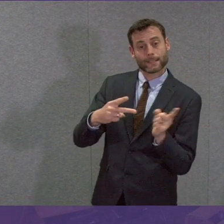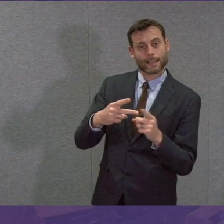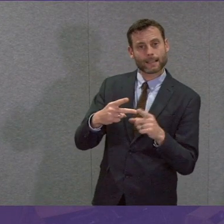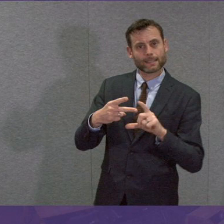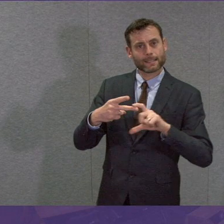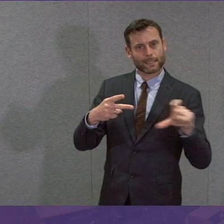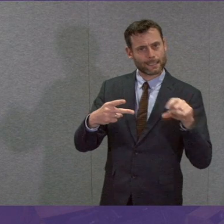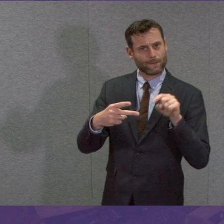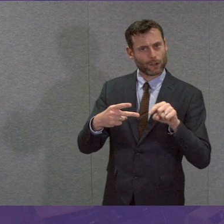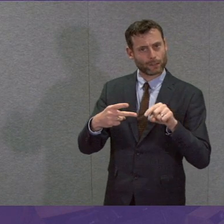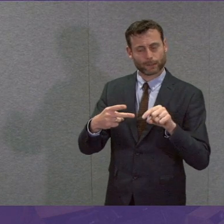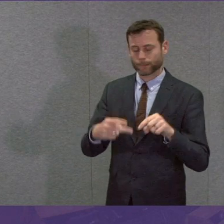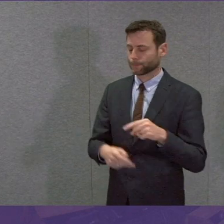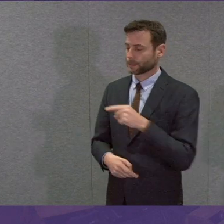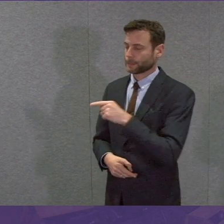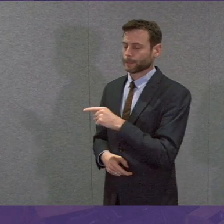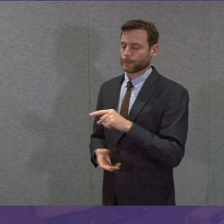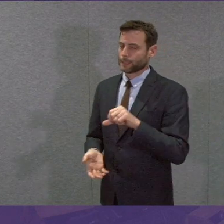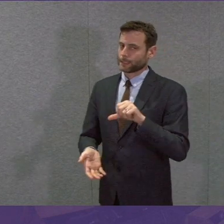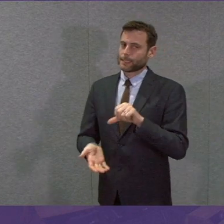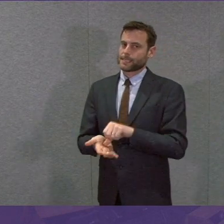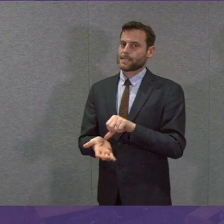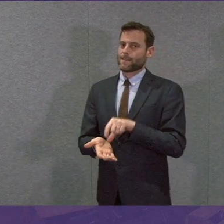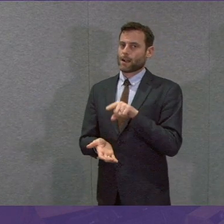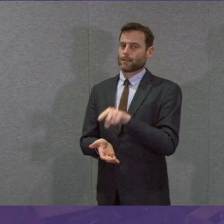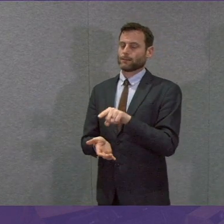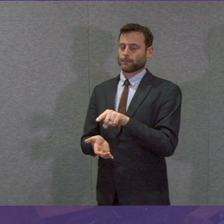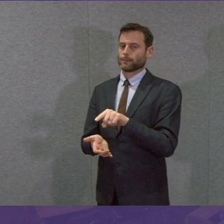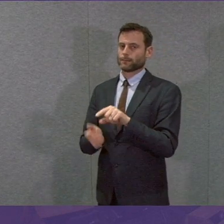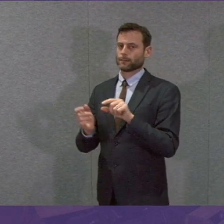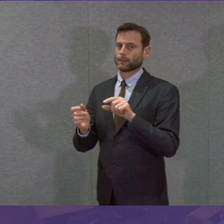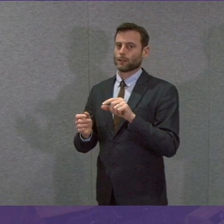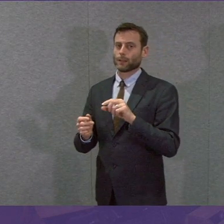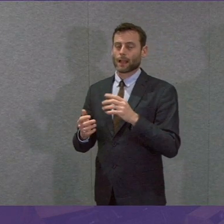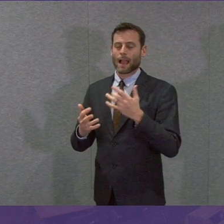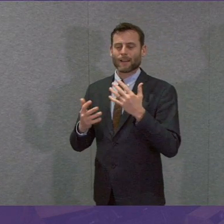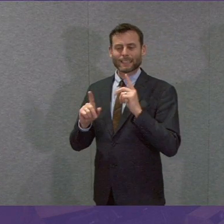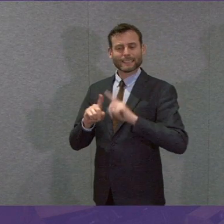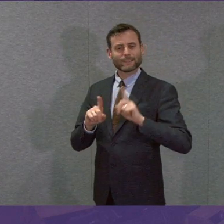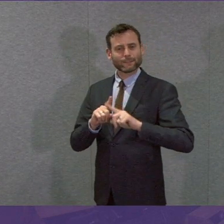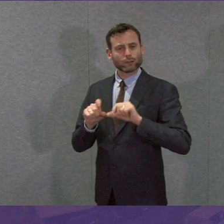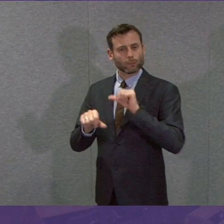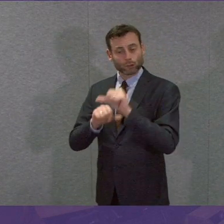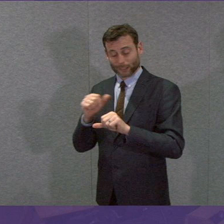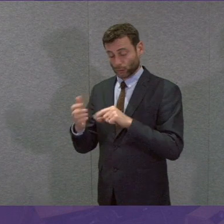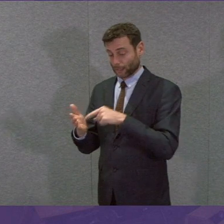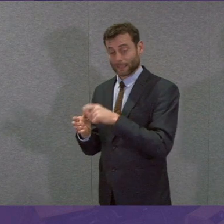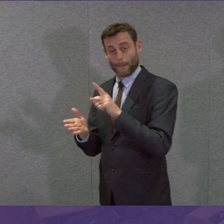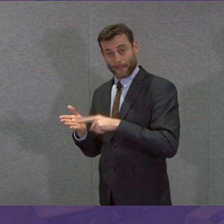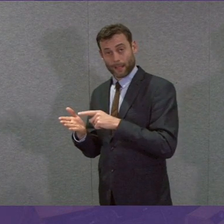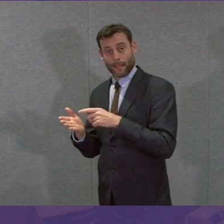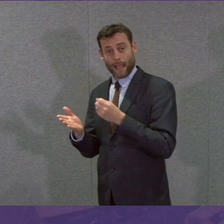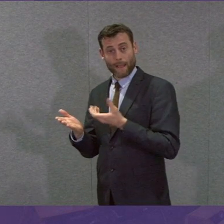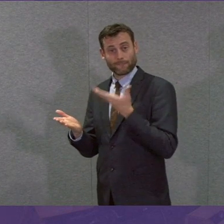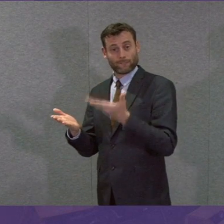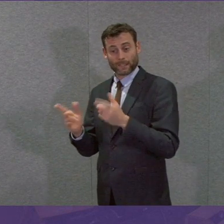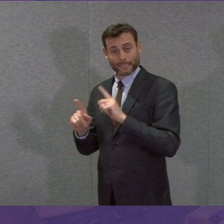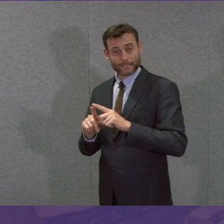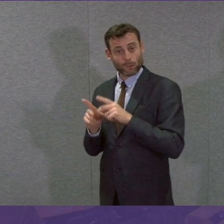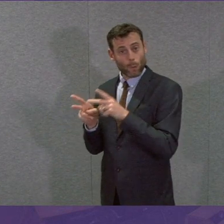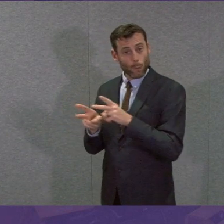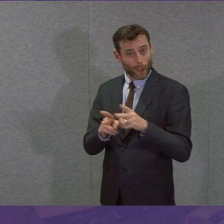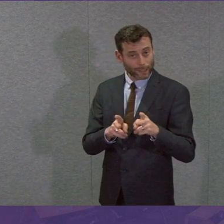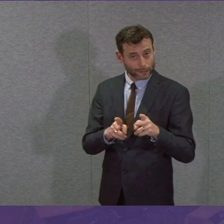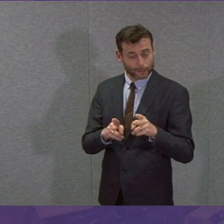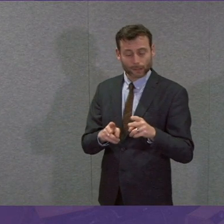Russell. It is a difficult issue. There are a number of procedures, ideas within this bill and proposals within this bill which will simplify